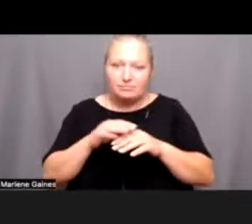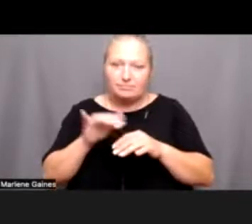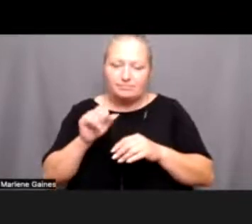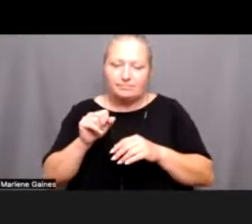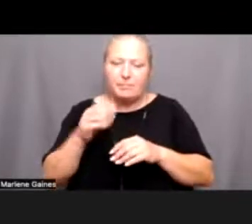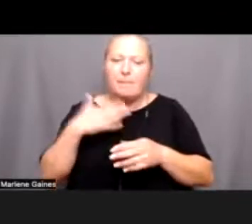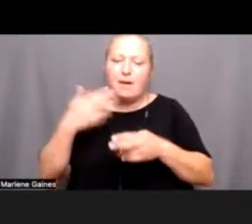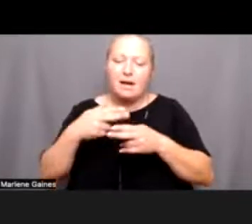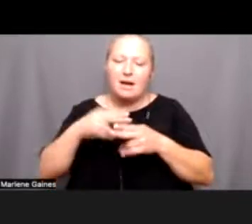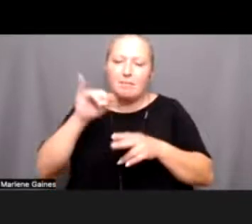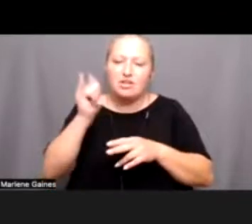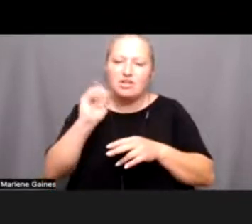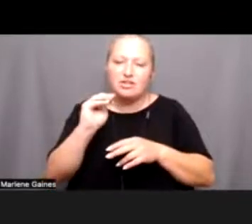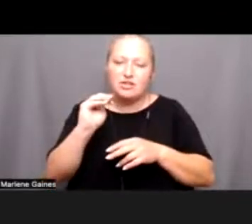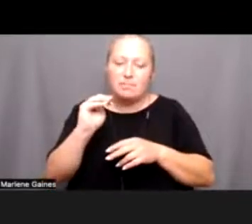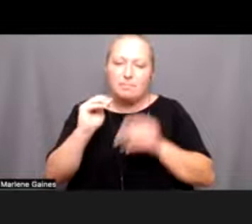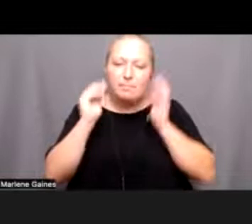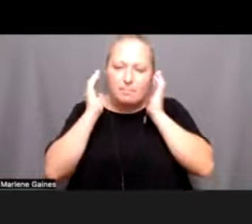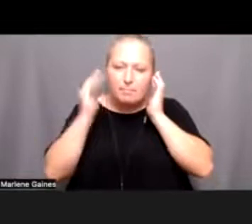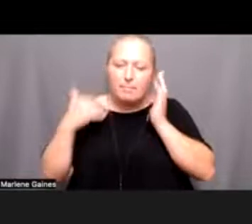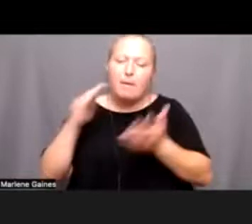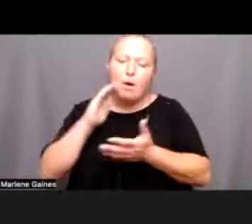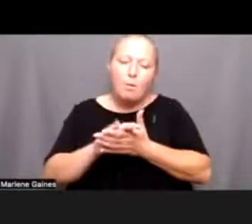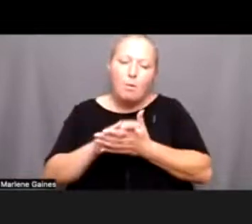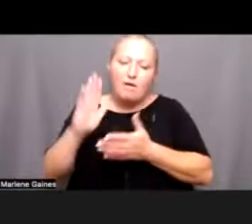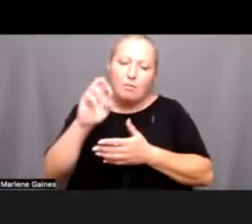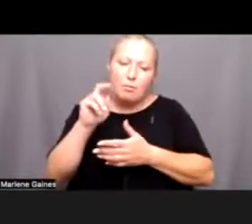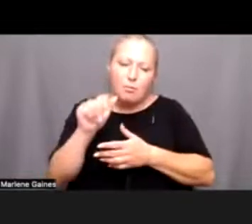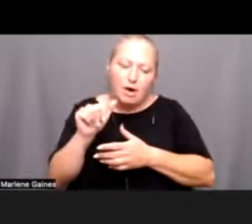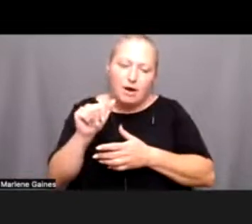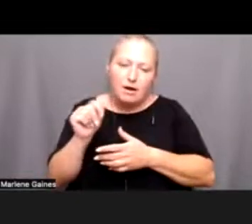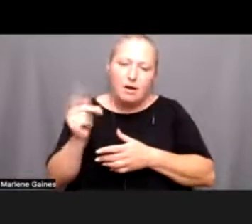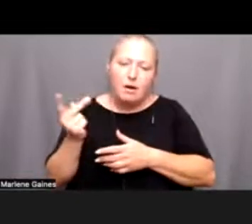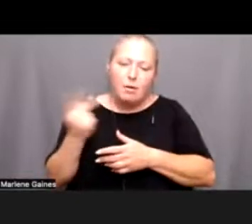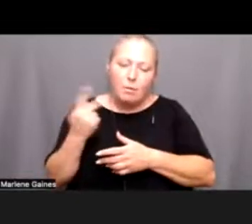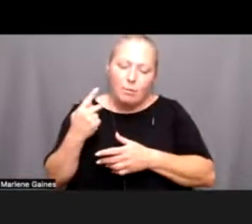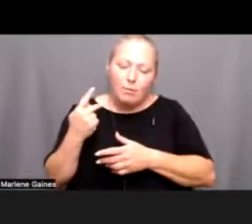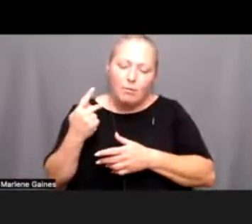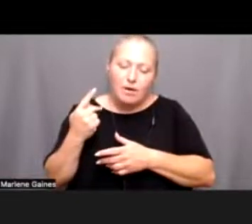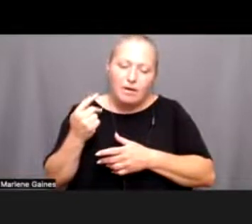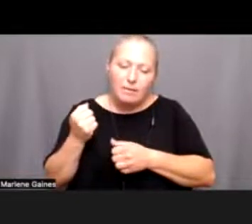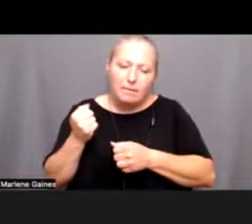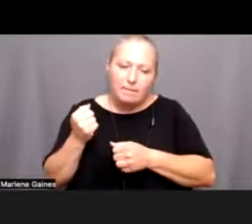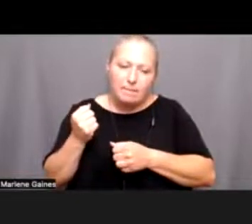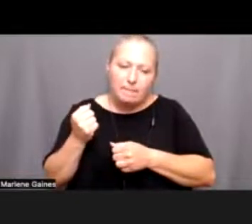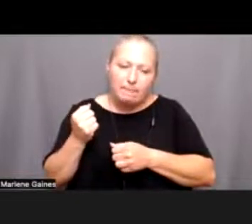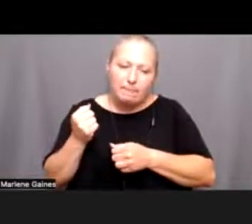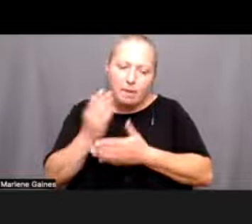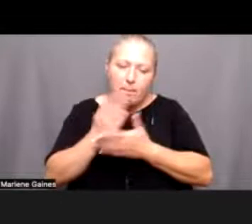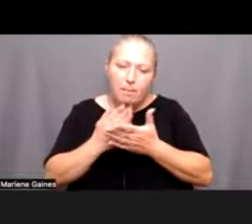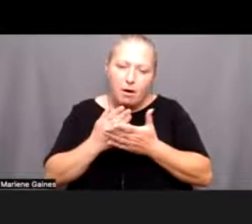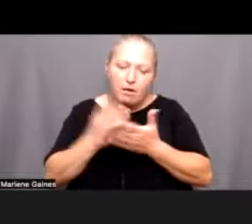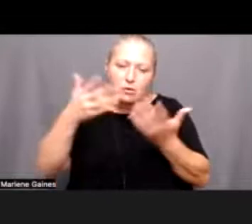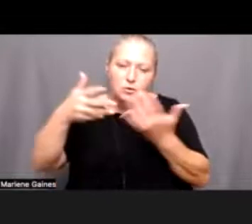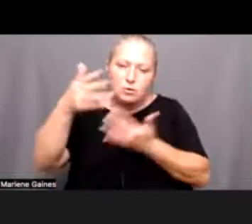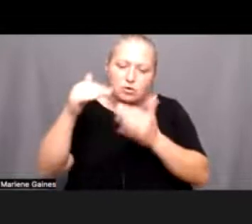My name is Jim Sell, and my wife Brenda. We are part of the Social